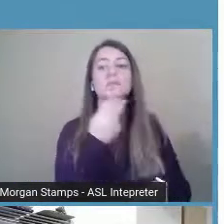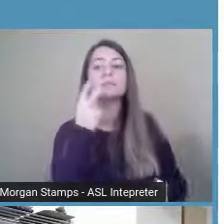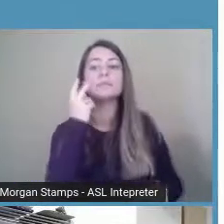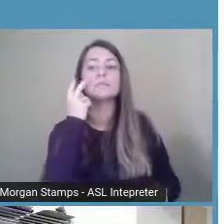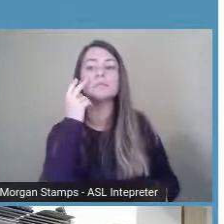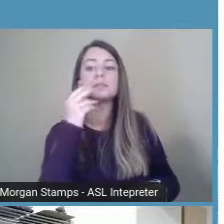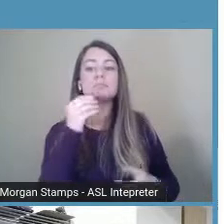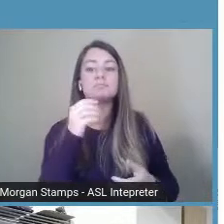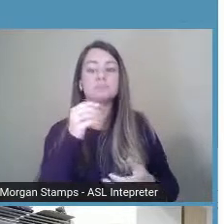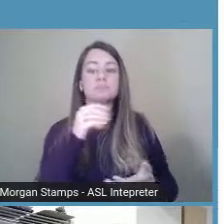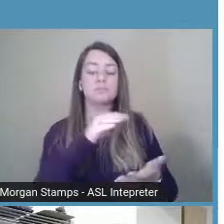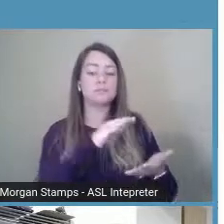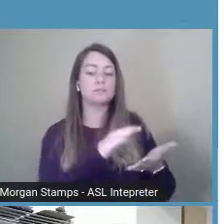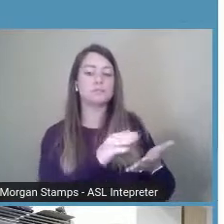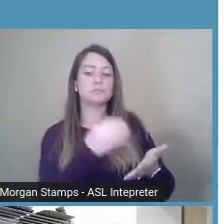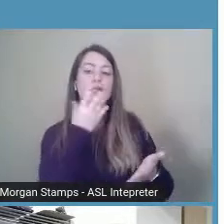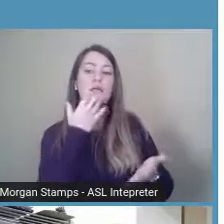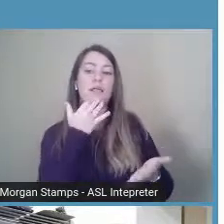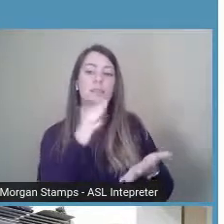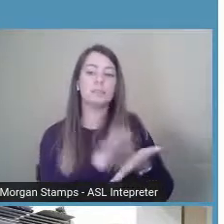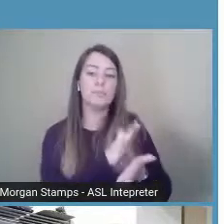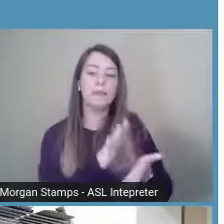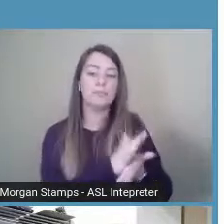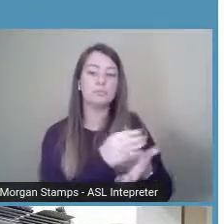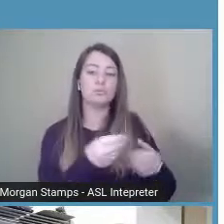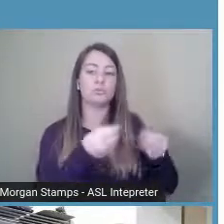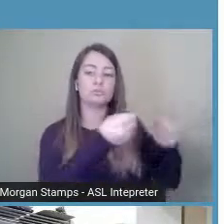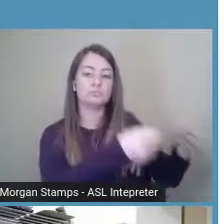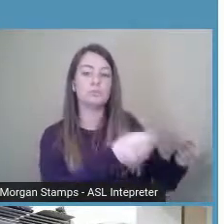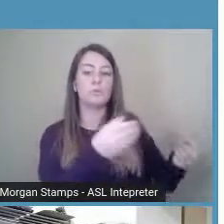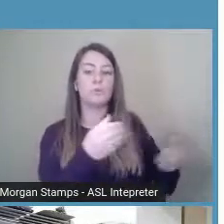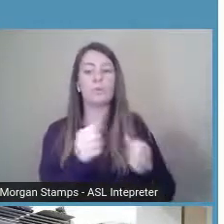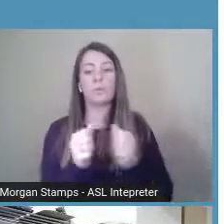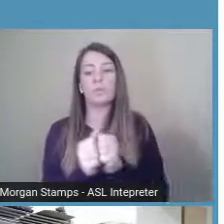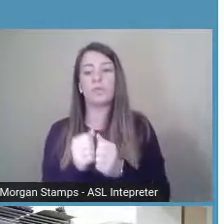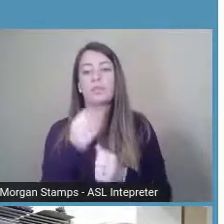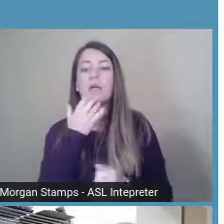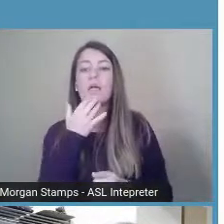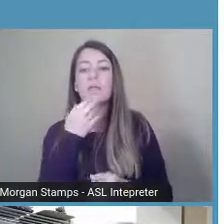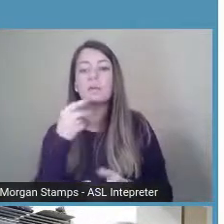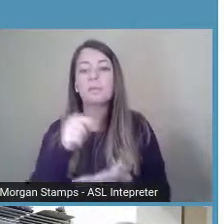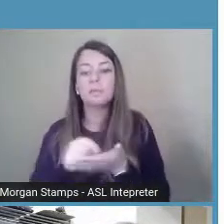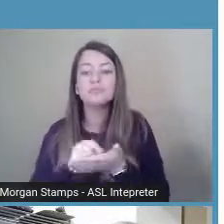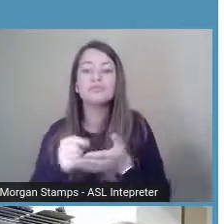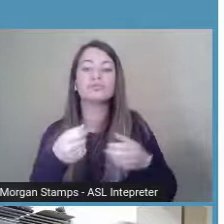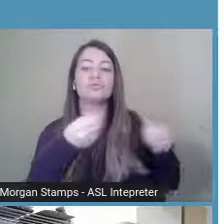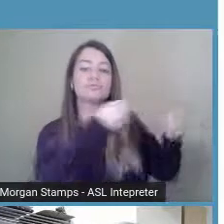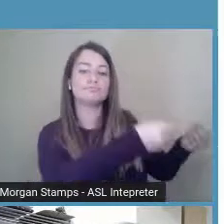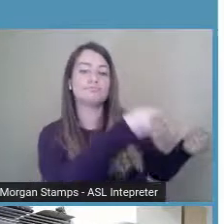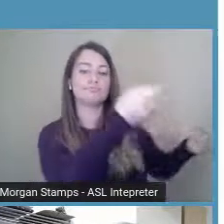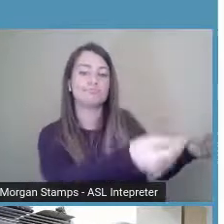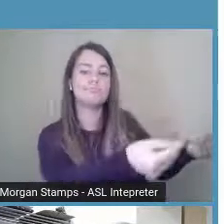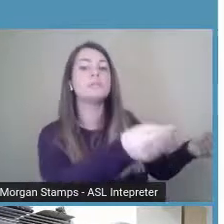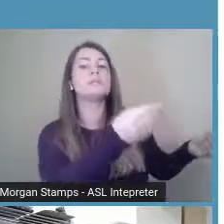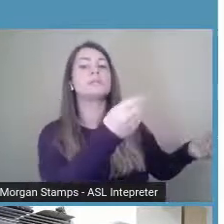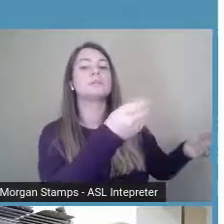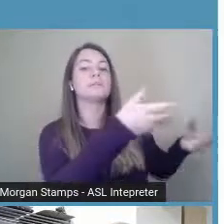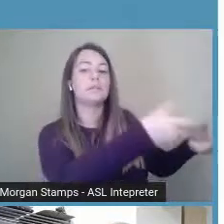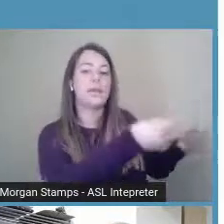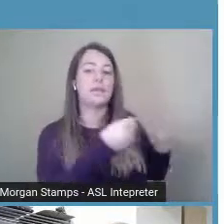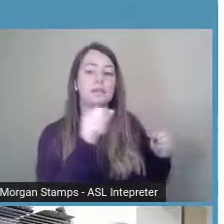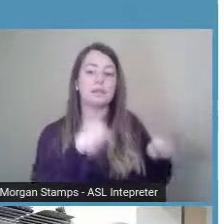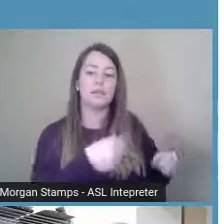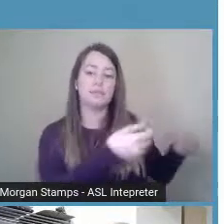For us, our integration of virtual programs has come with many silver linings. We've grown awareness of the museum,